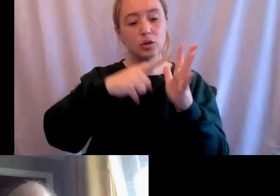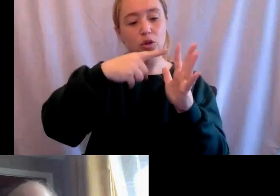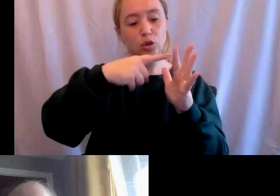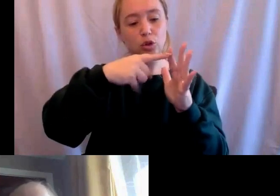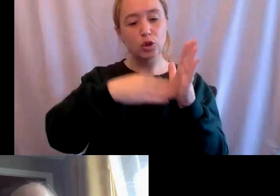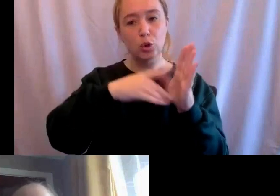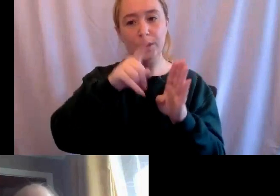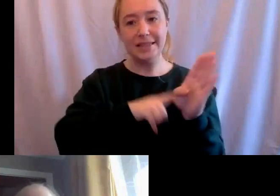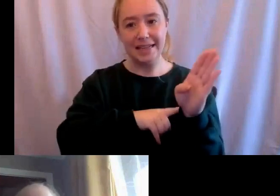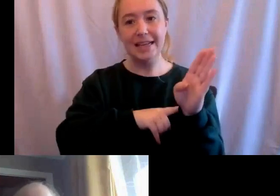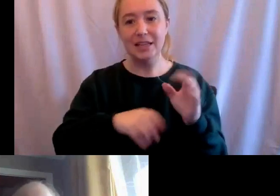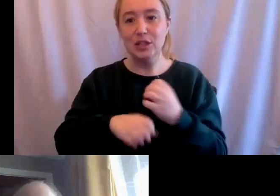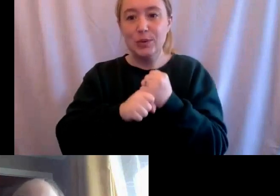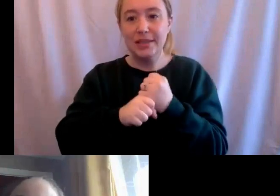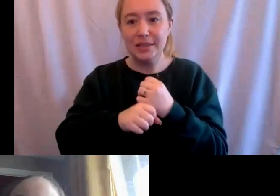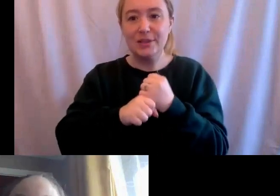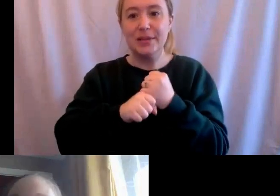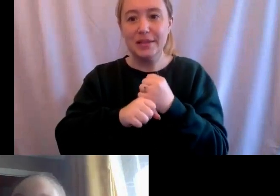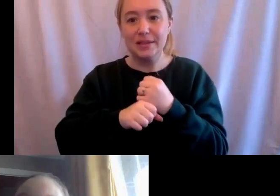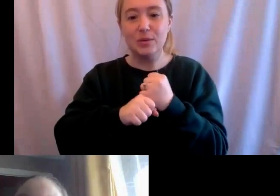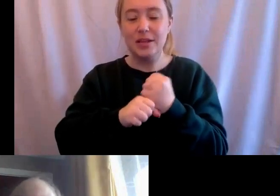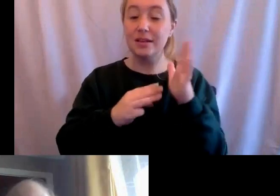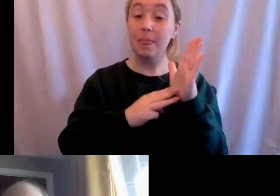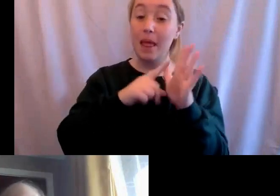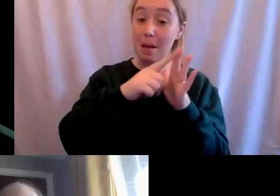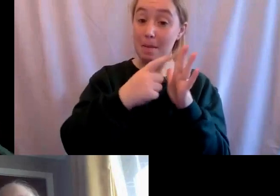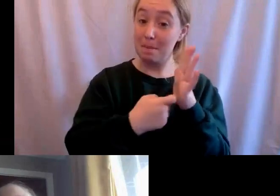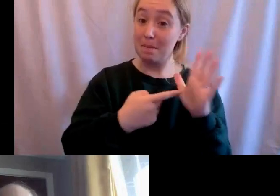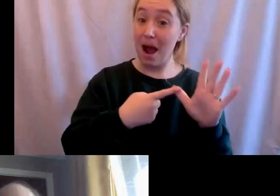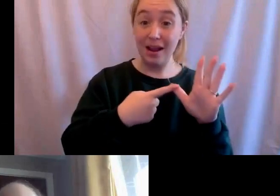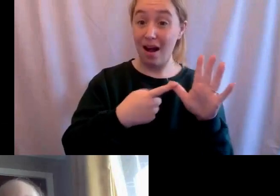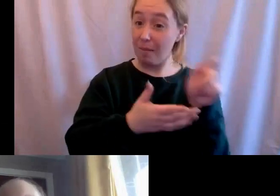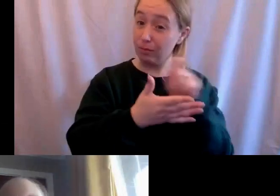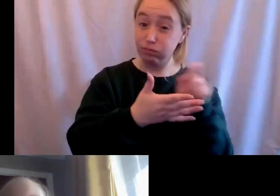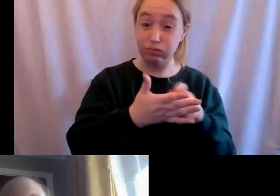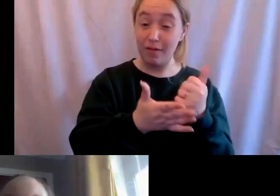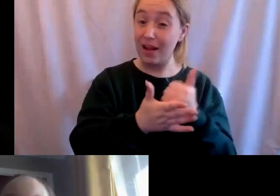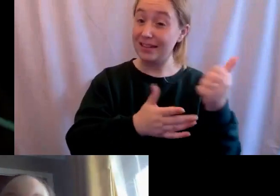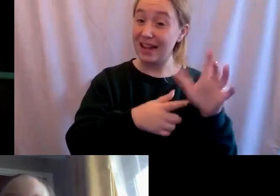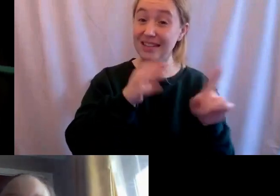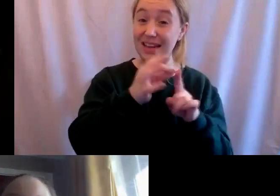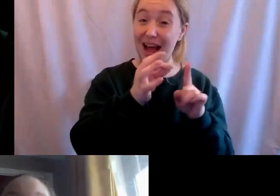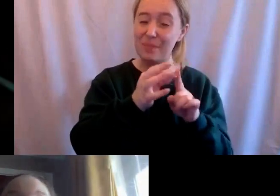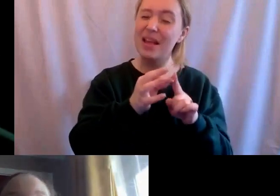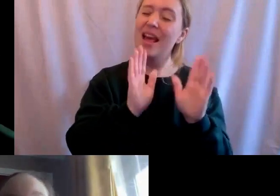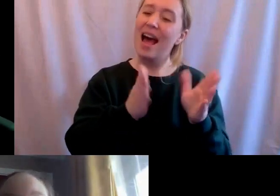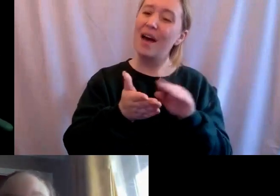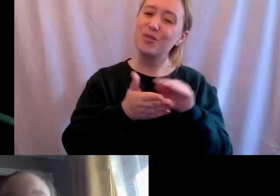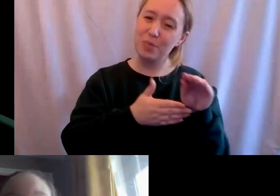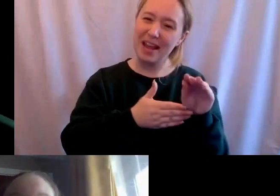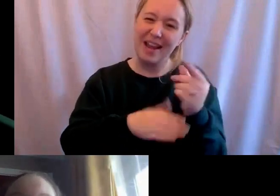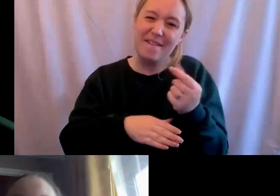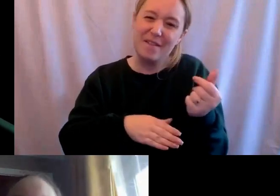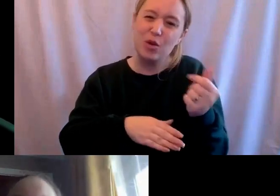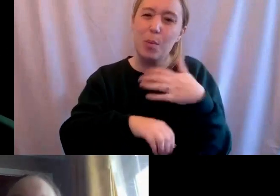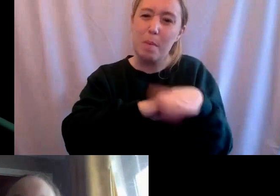in London. She runs one of the big services in London, and she wrote this fantastic app. I'm afraid it does cost a few pounds, but for patients who